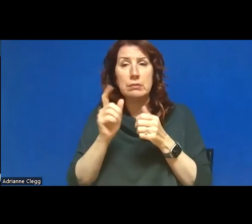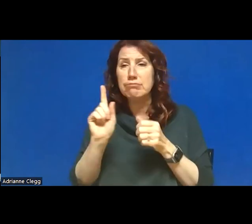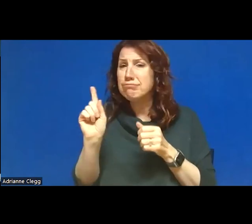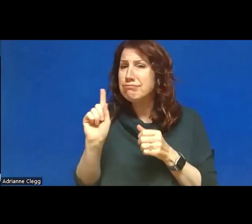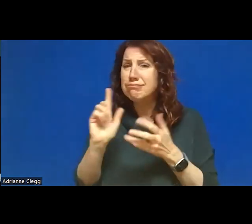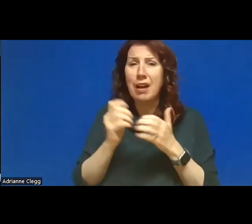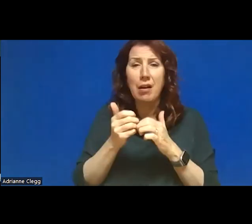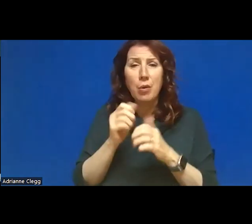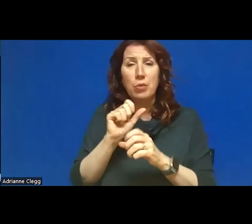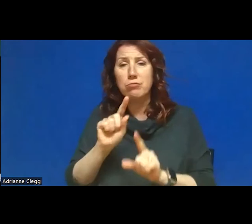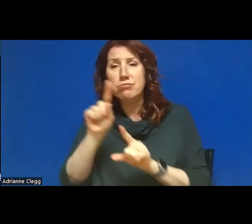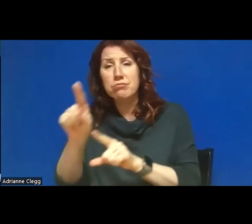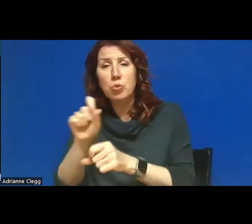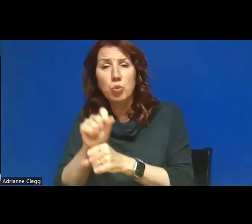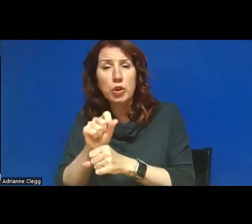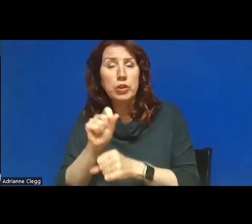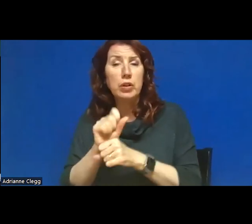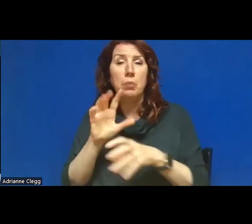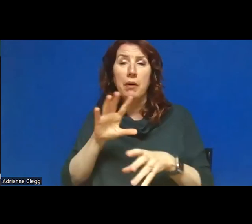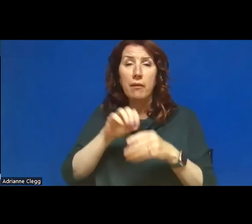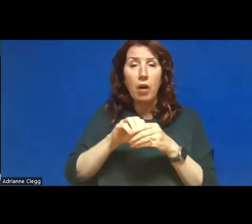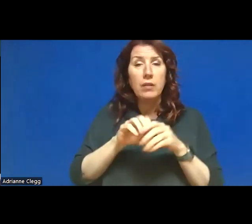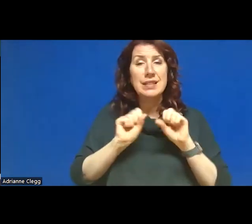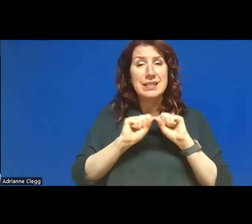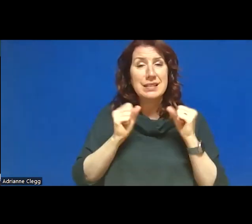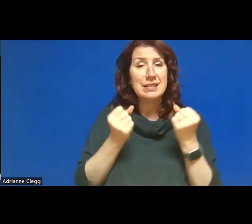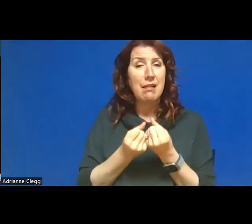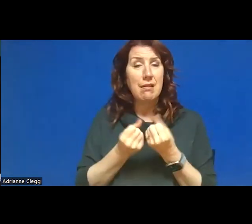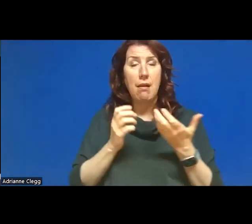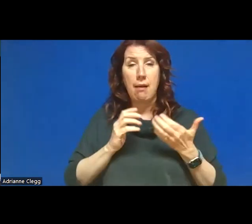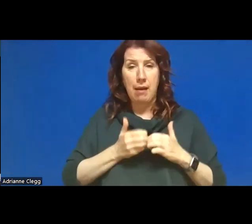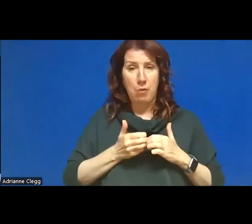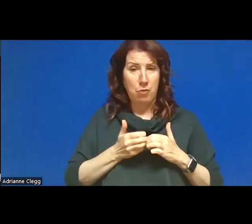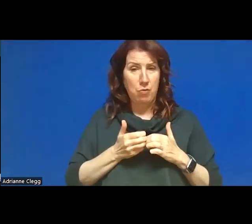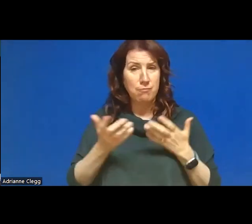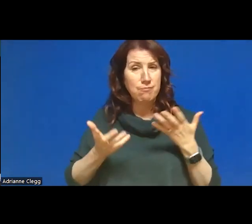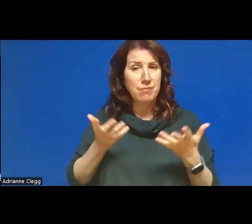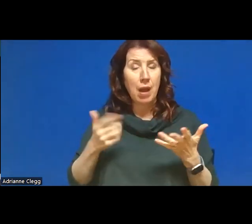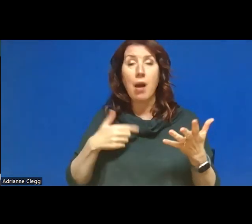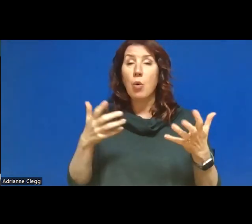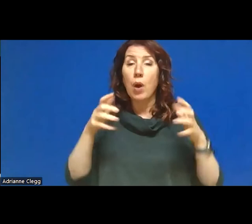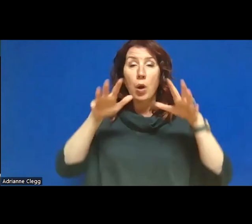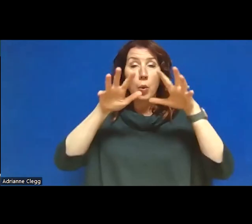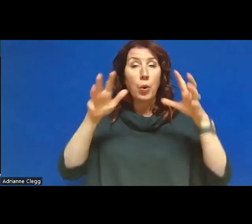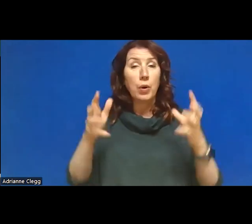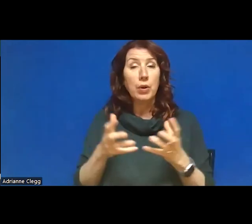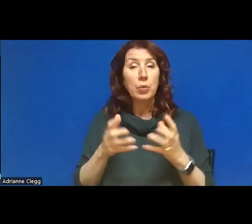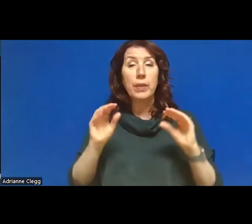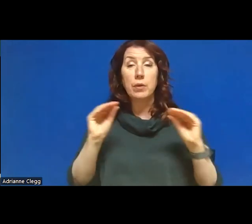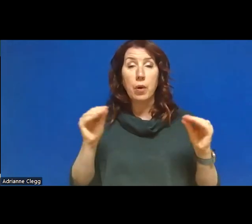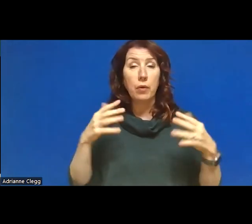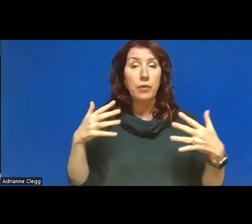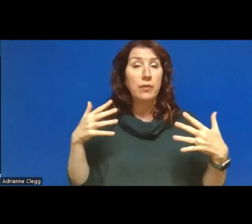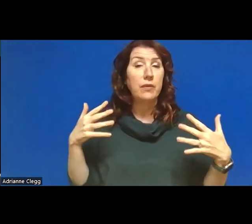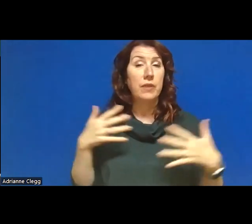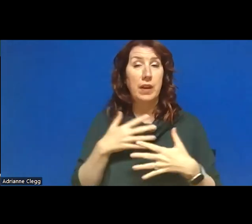going to be a part of society. I want there to be a place where there's no fear and that there is space for everyone and everybody